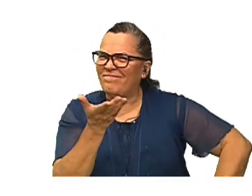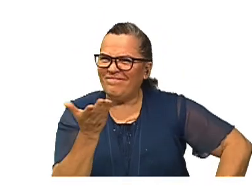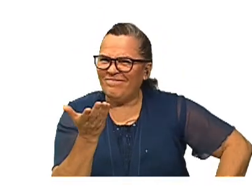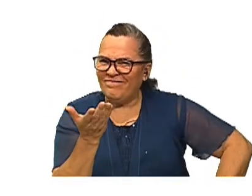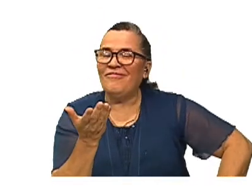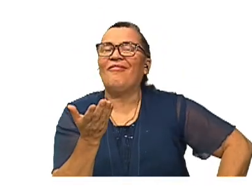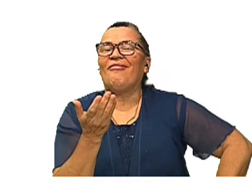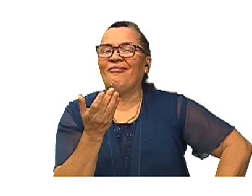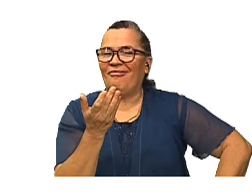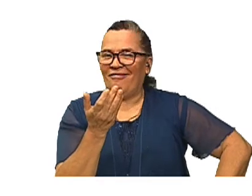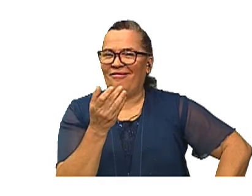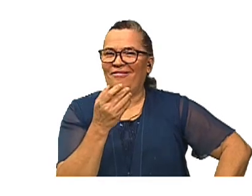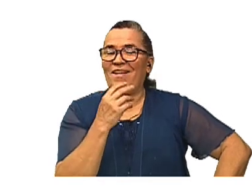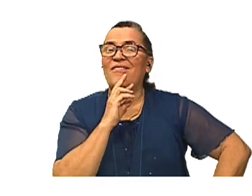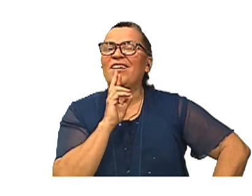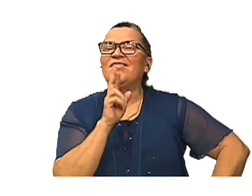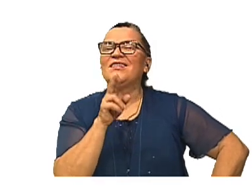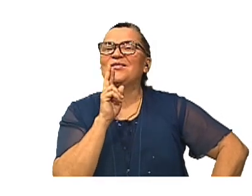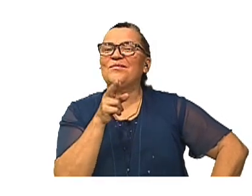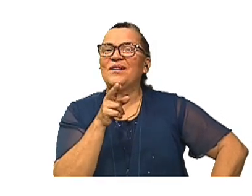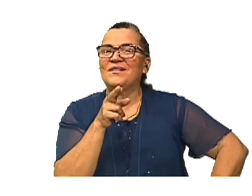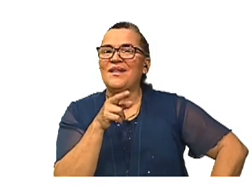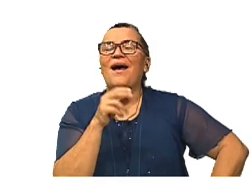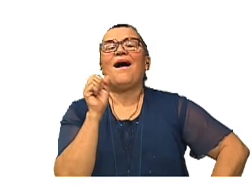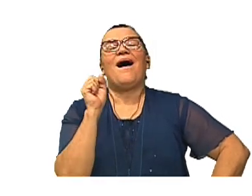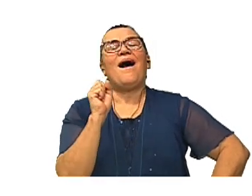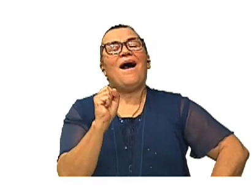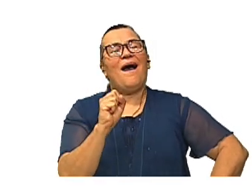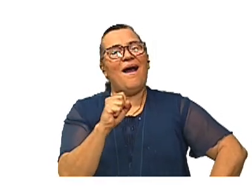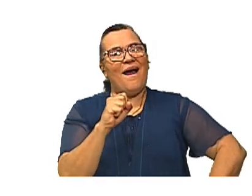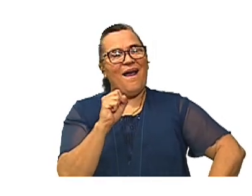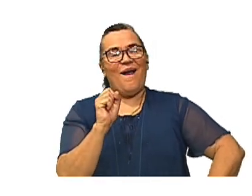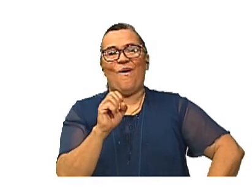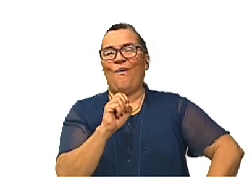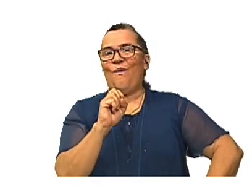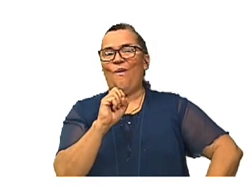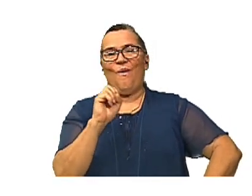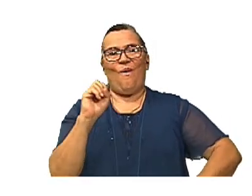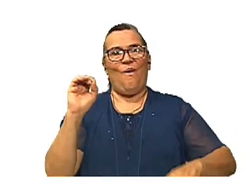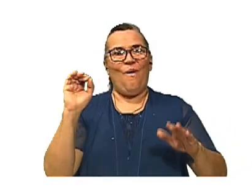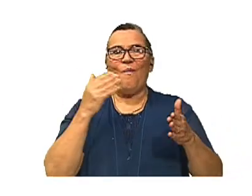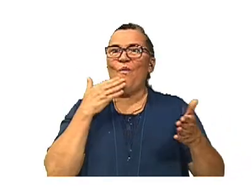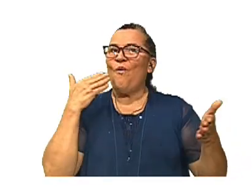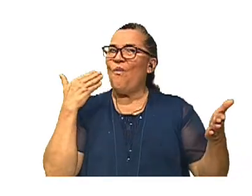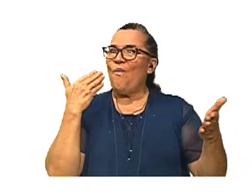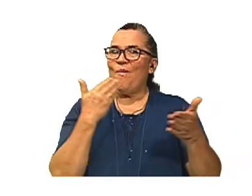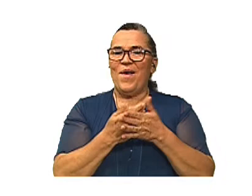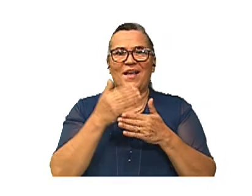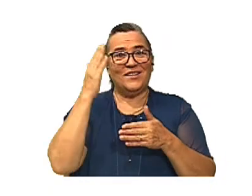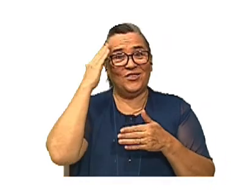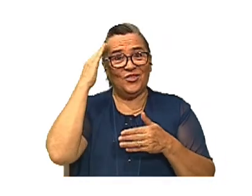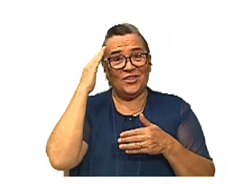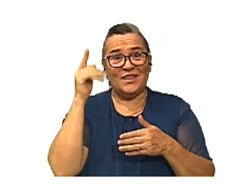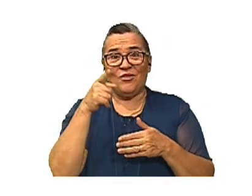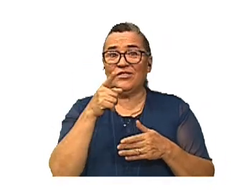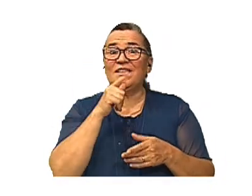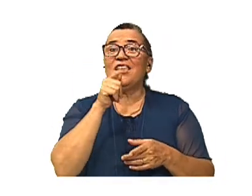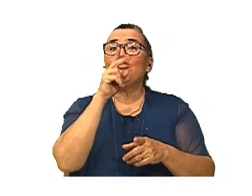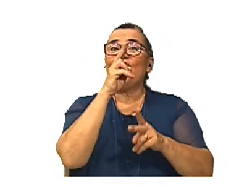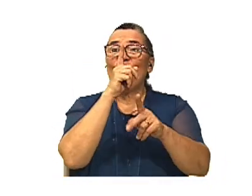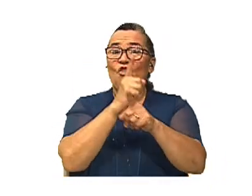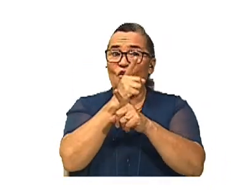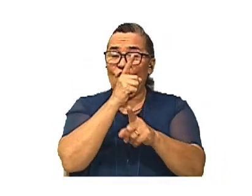Let's try to get some answers. Oh, very good. I know you made the correct